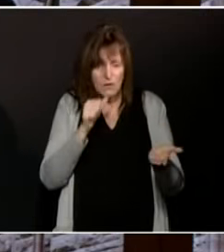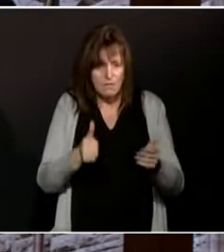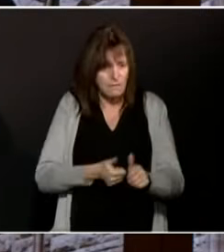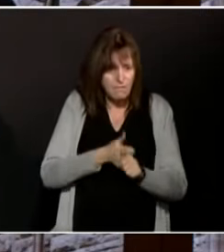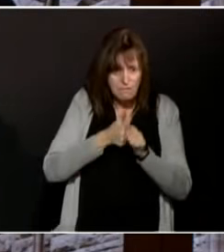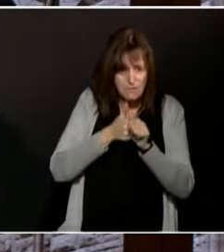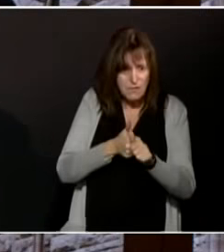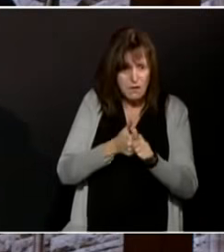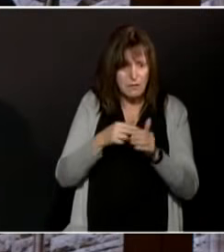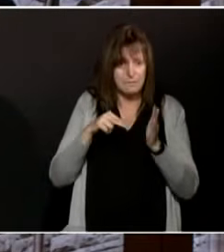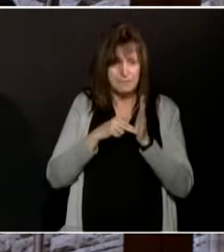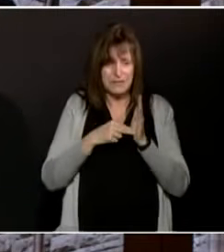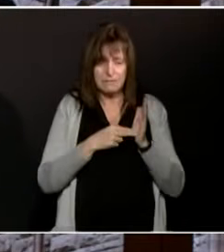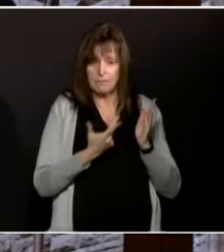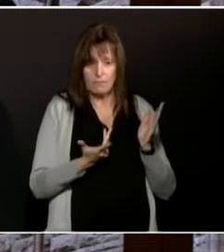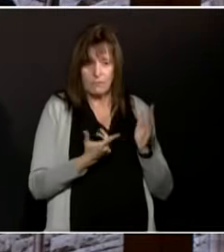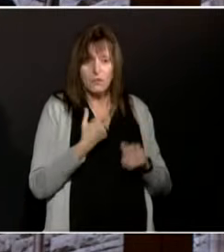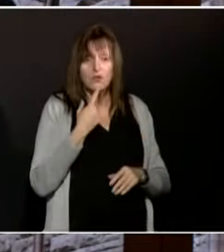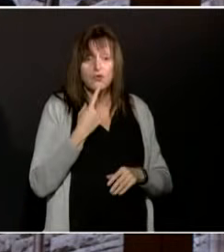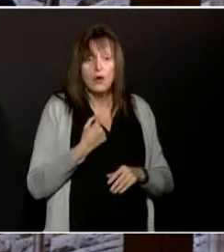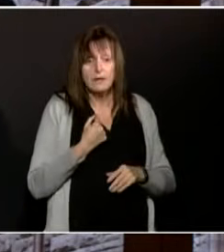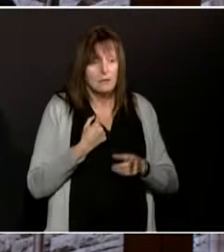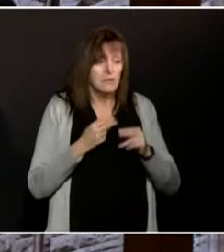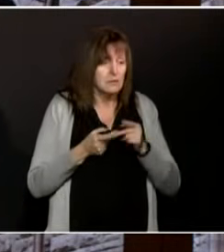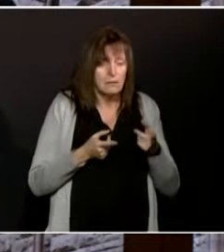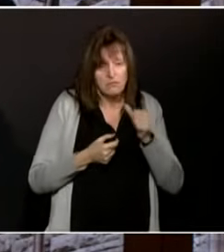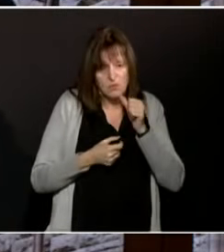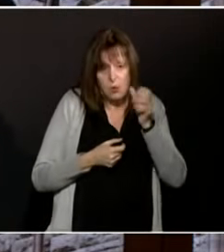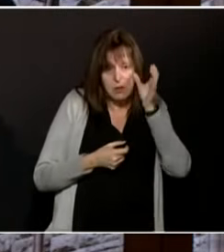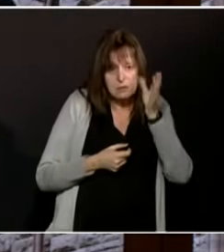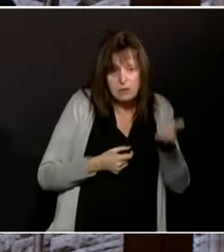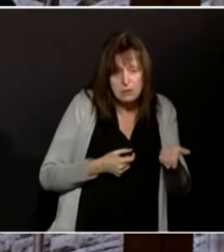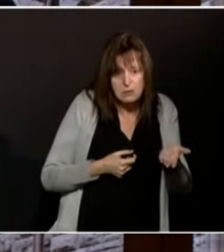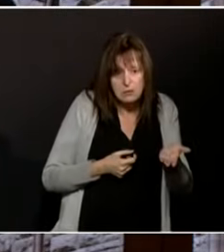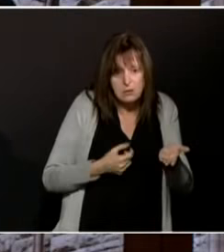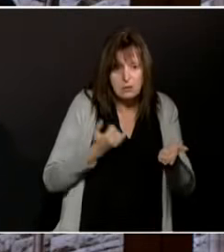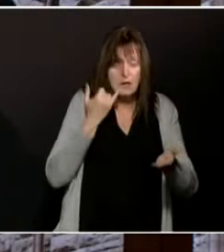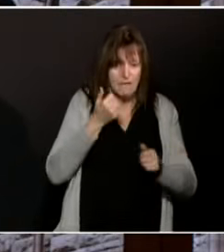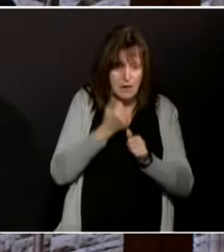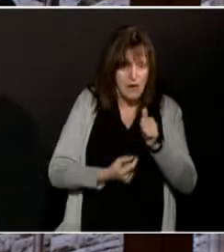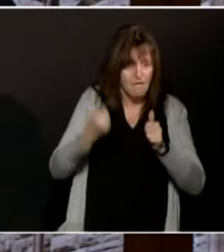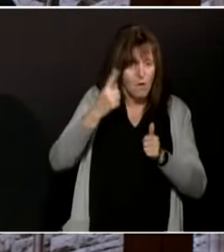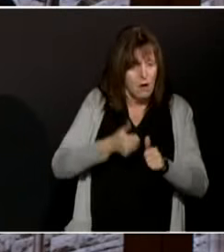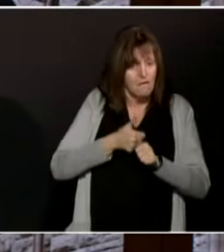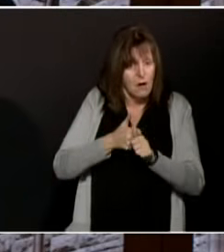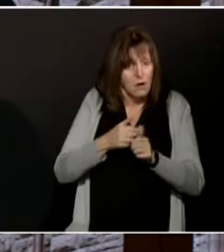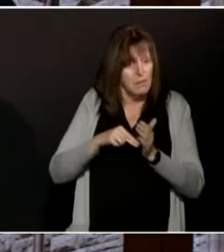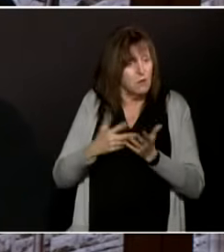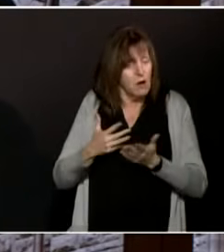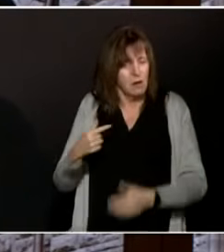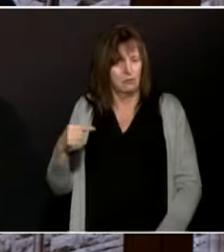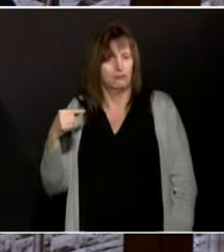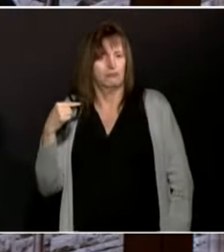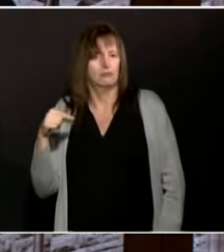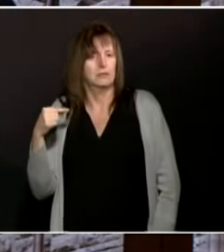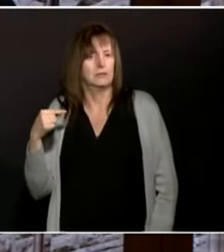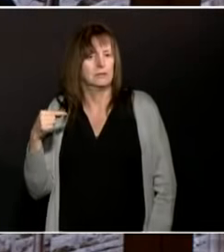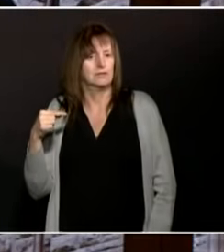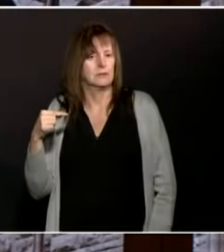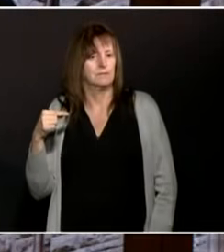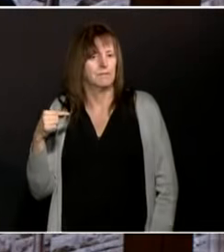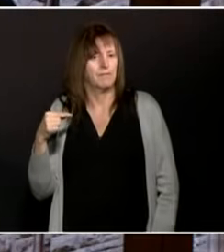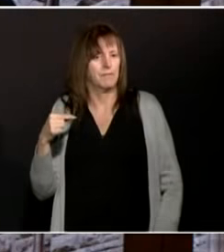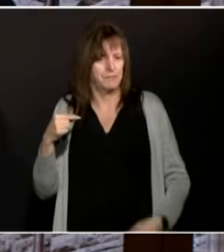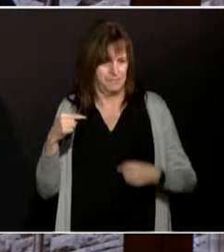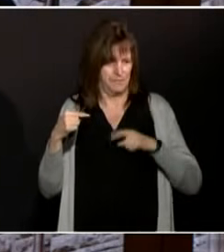listen. If you do moderate, a good amount are. If you do strong, everyone does. So it has to be both sides here. We both have to do our part